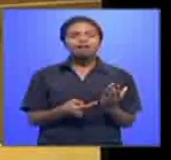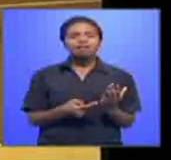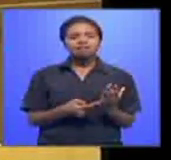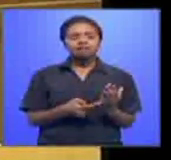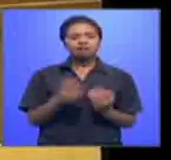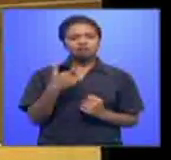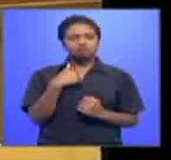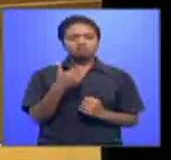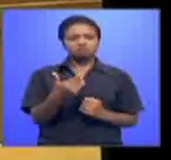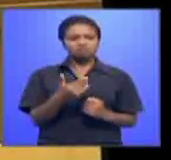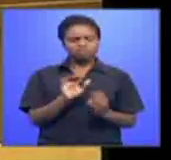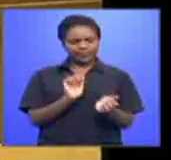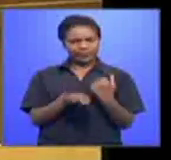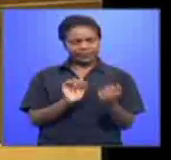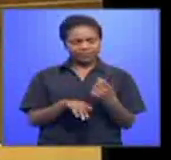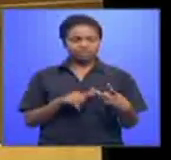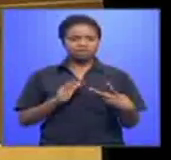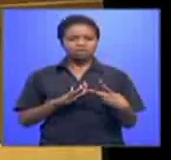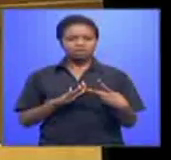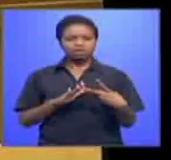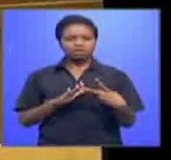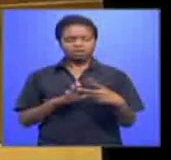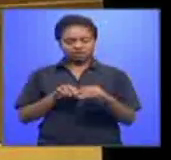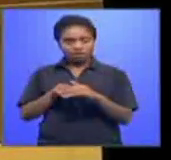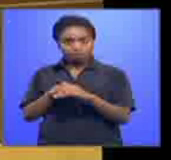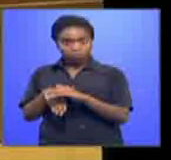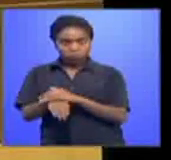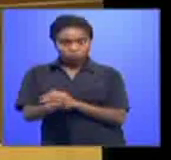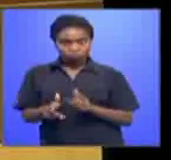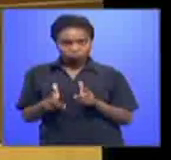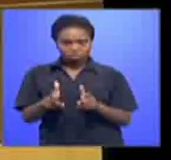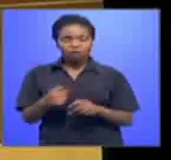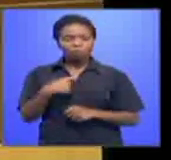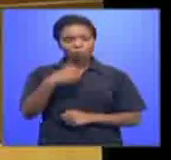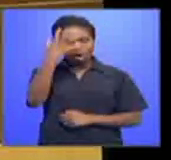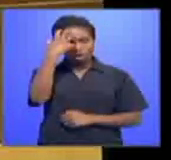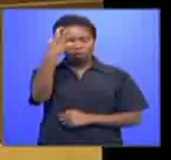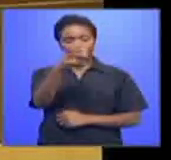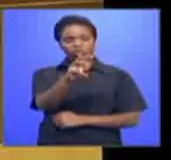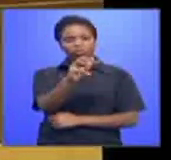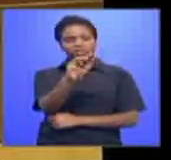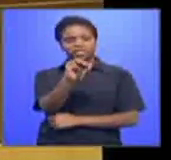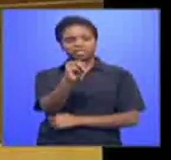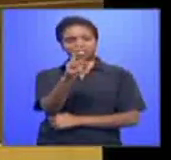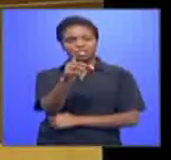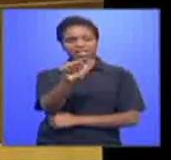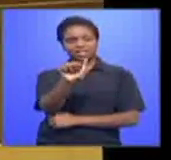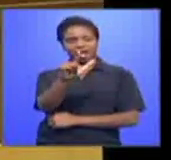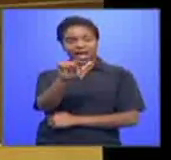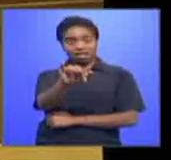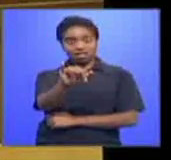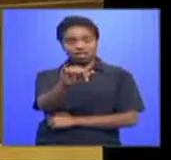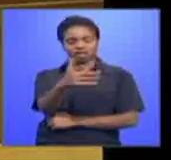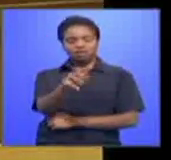terminal and the construction of the Nkosi Dalibunga Mandela Legacy Road and